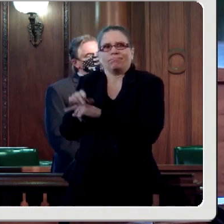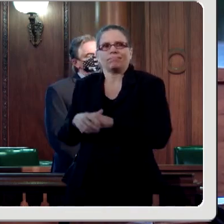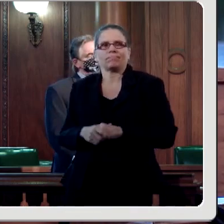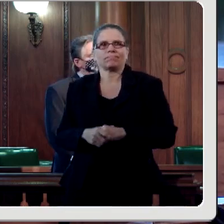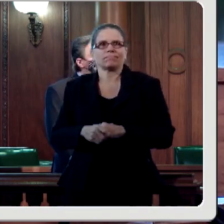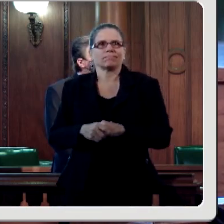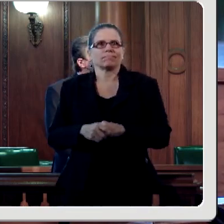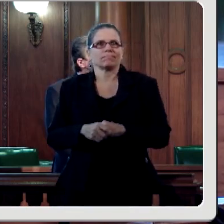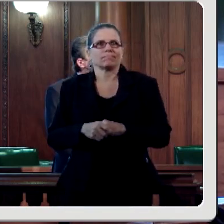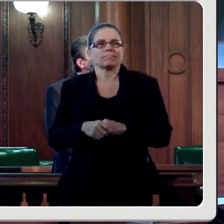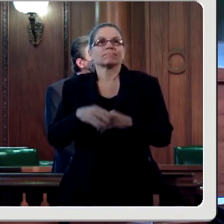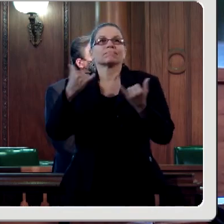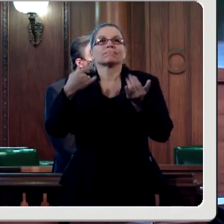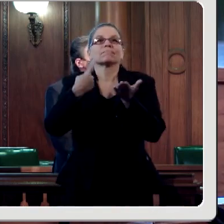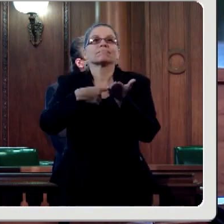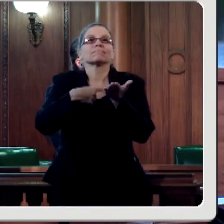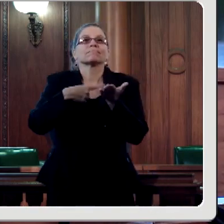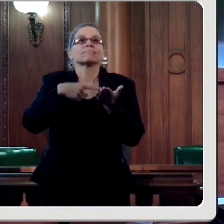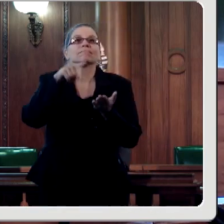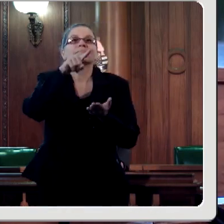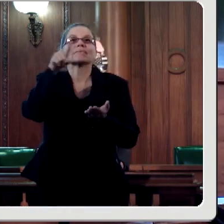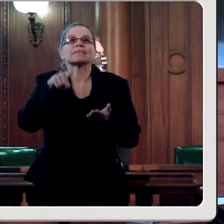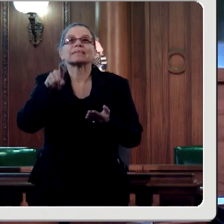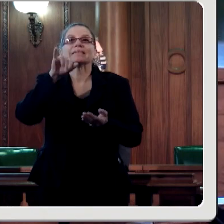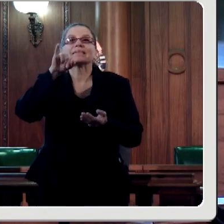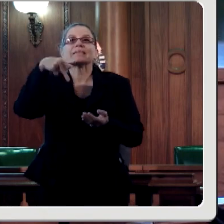Molly, could you help me with the zip codes? Thank you.